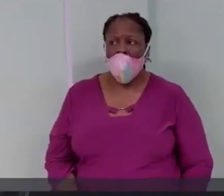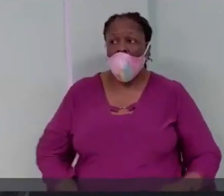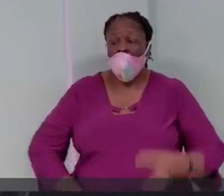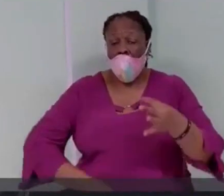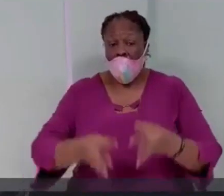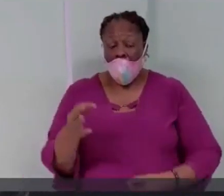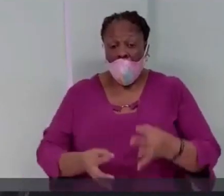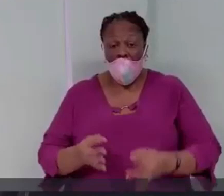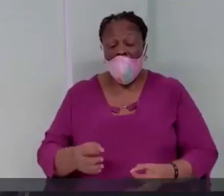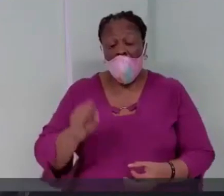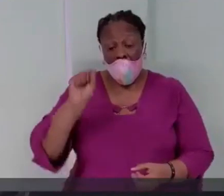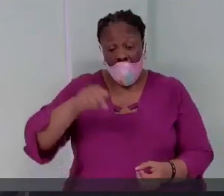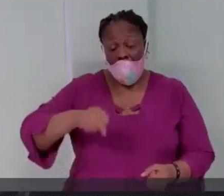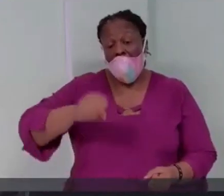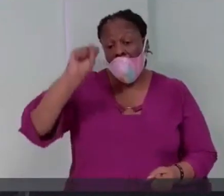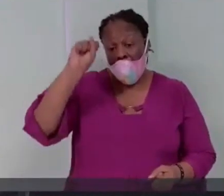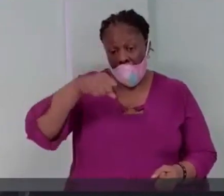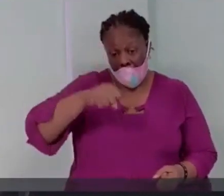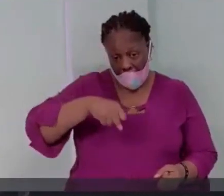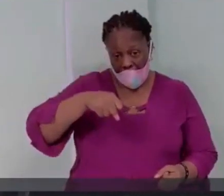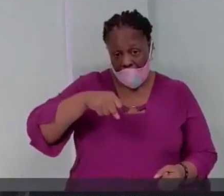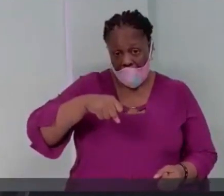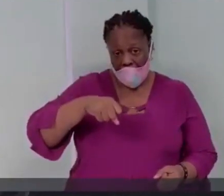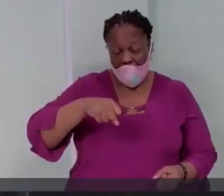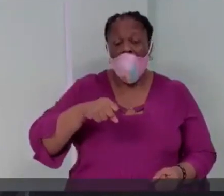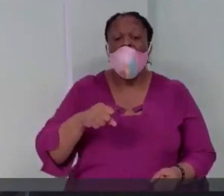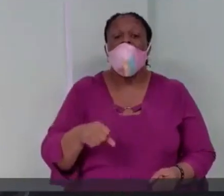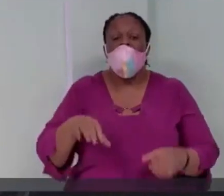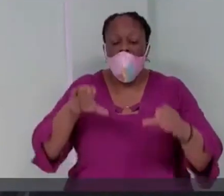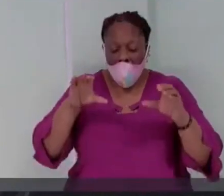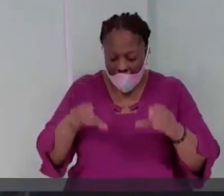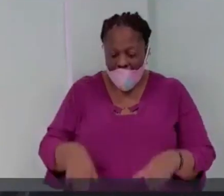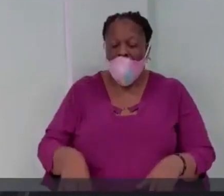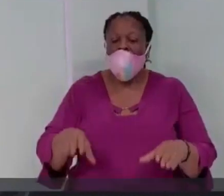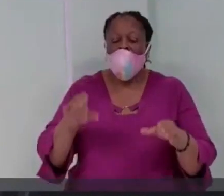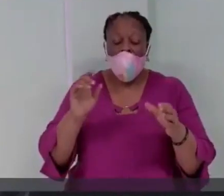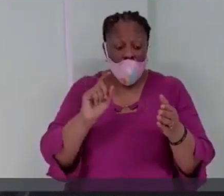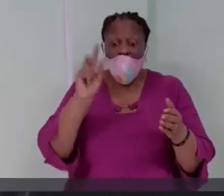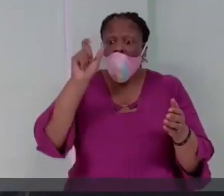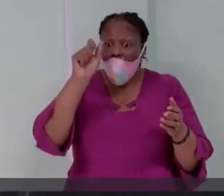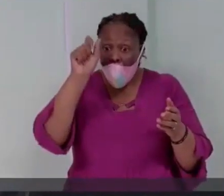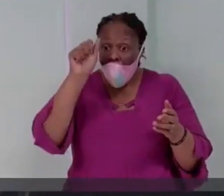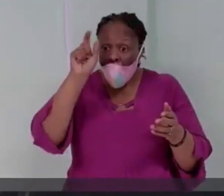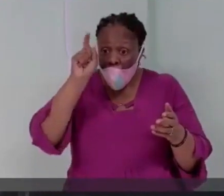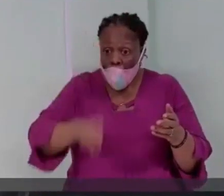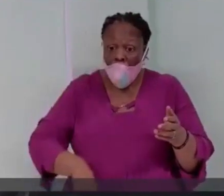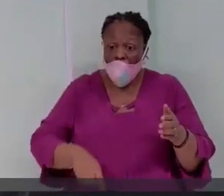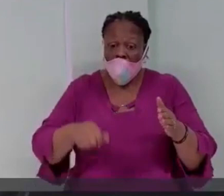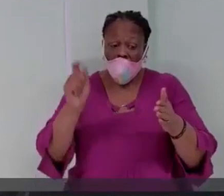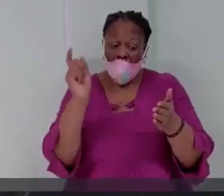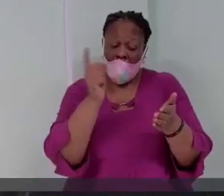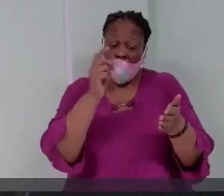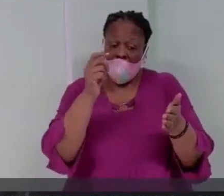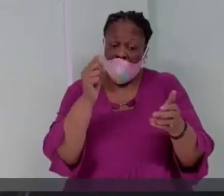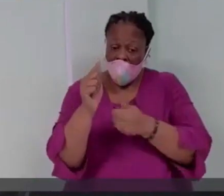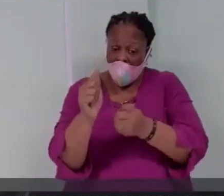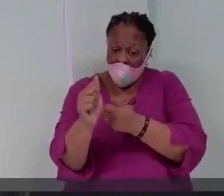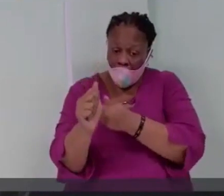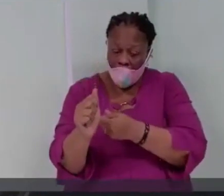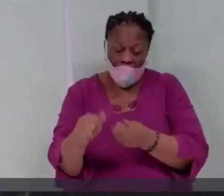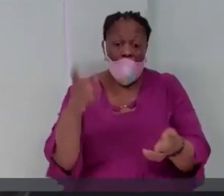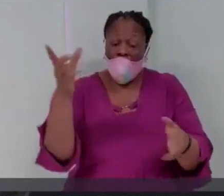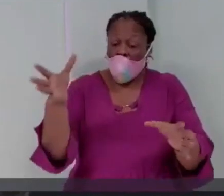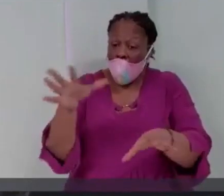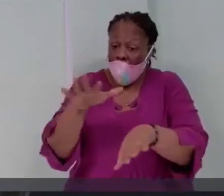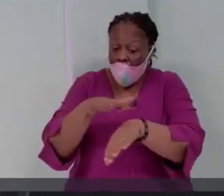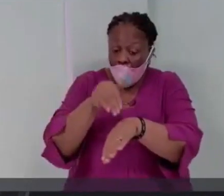there are always a set of conditions that follow. These conditions include the recording of names of attendees